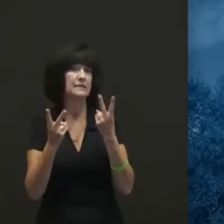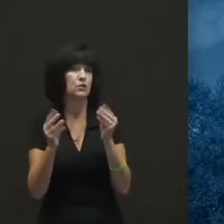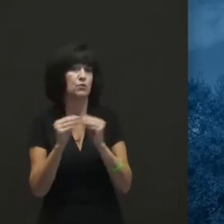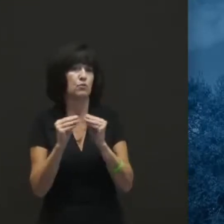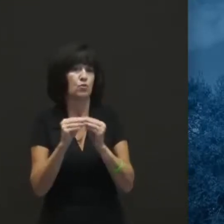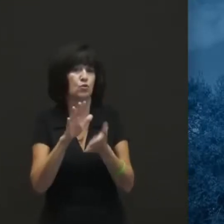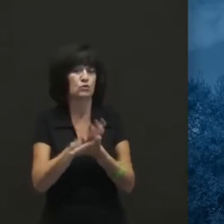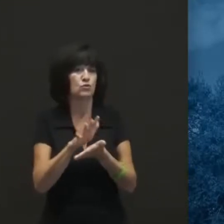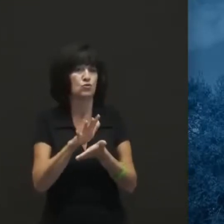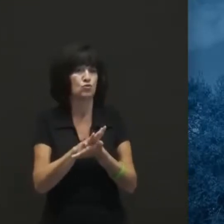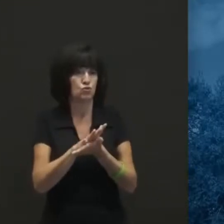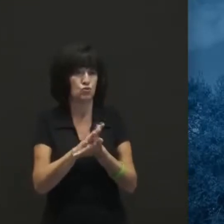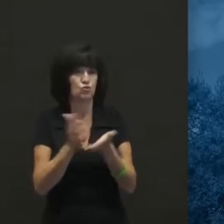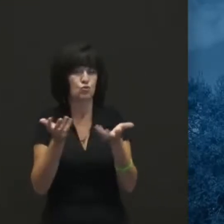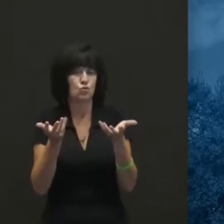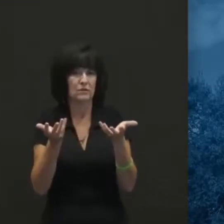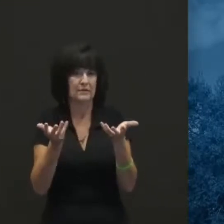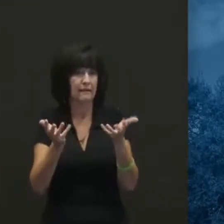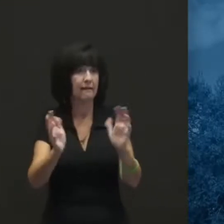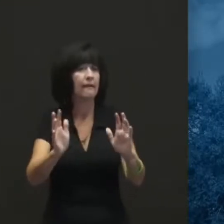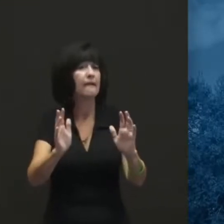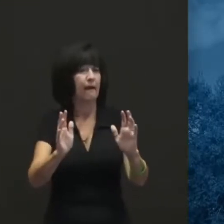spectators among those who aren't right now.